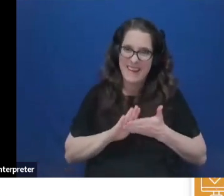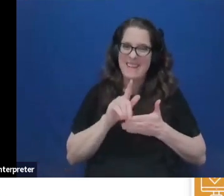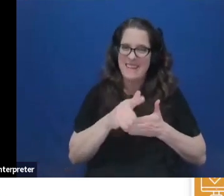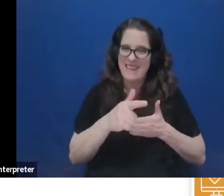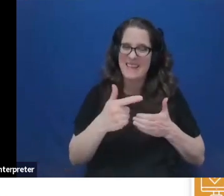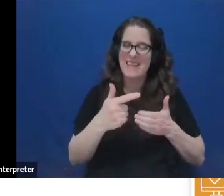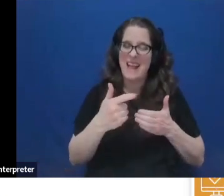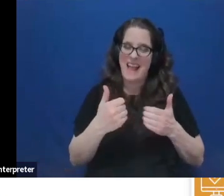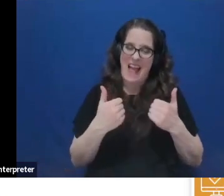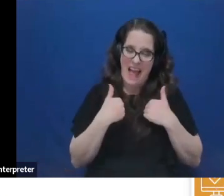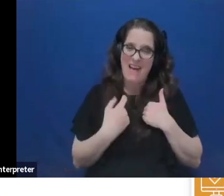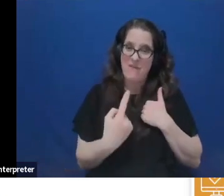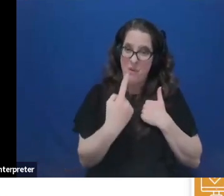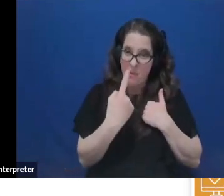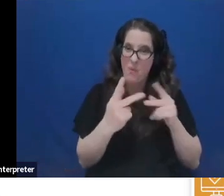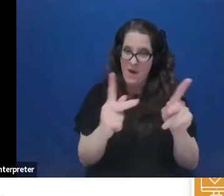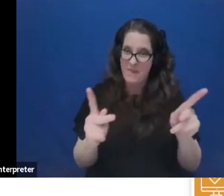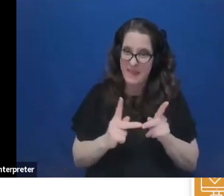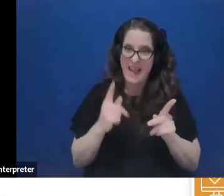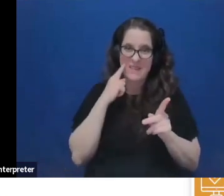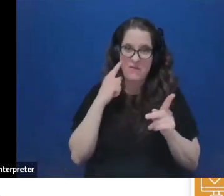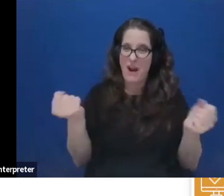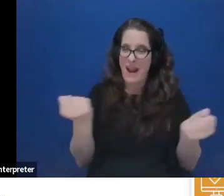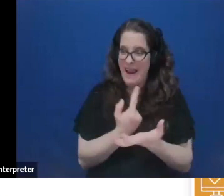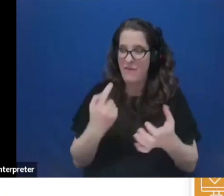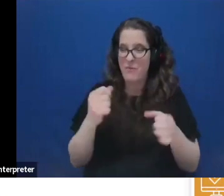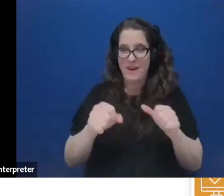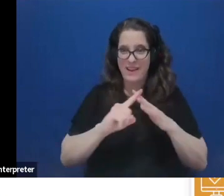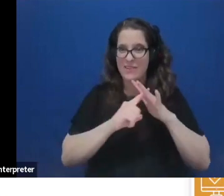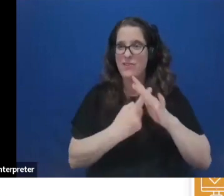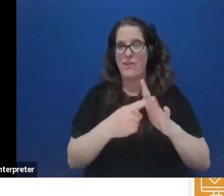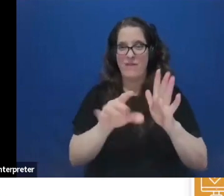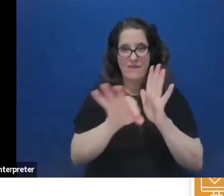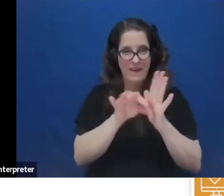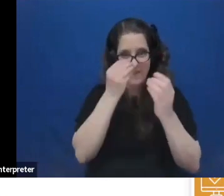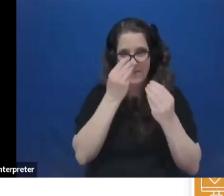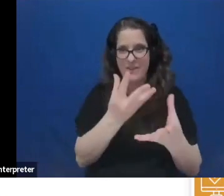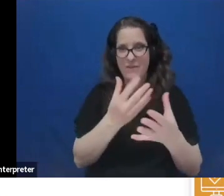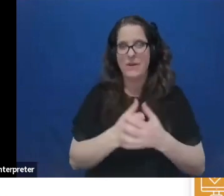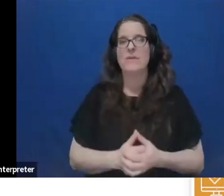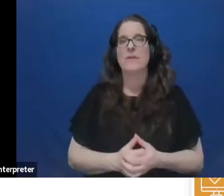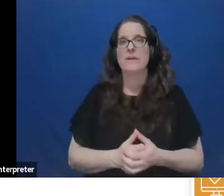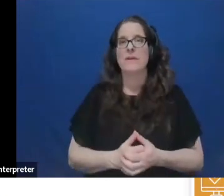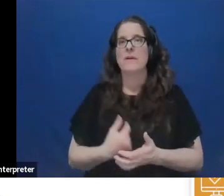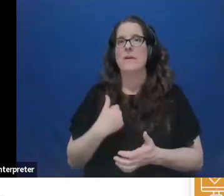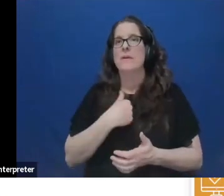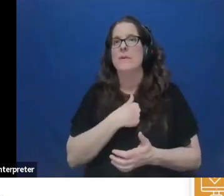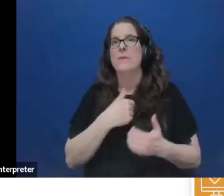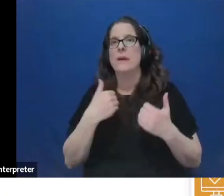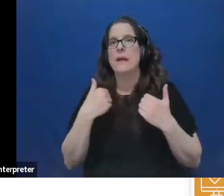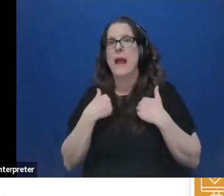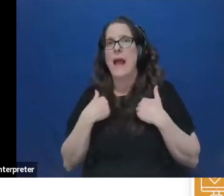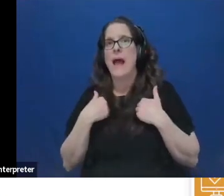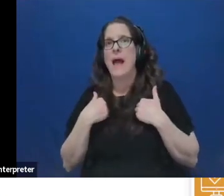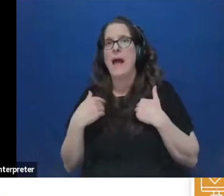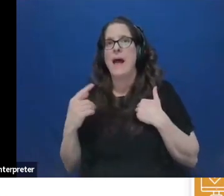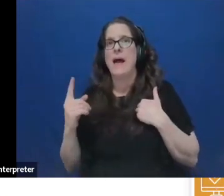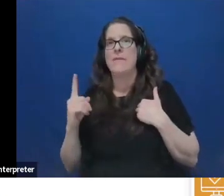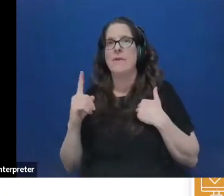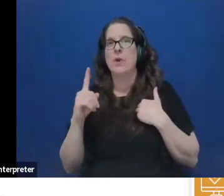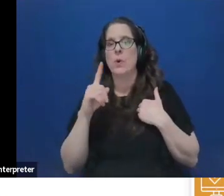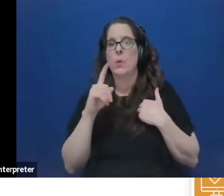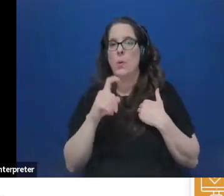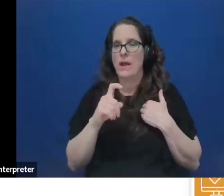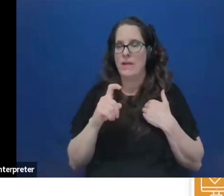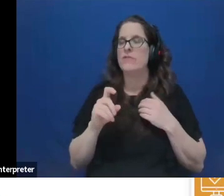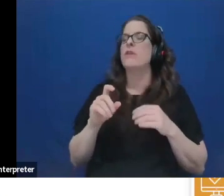a place kind of for everyone to start. So we do have a question. I am going to allow